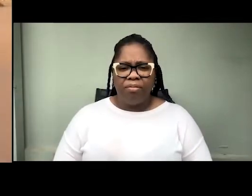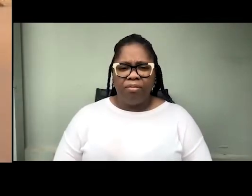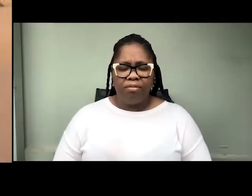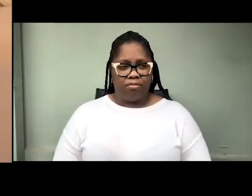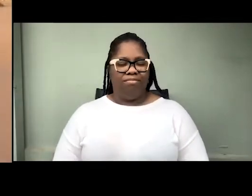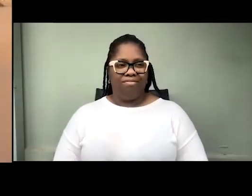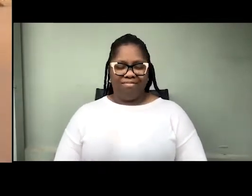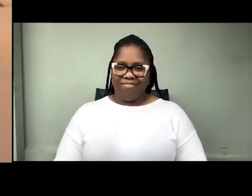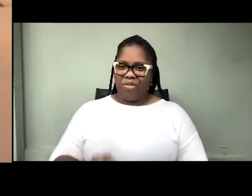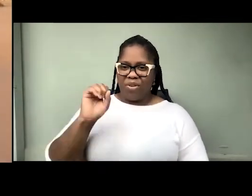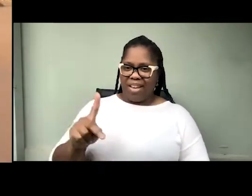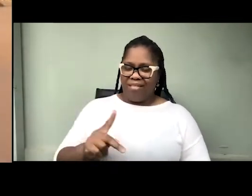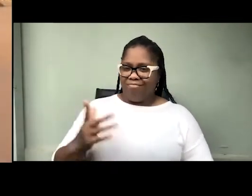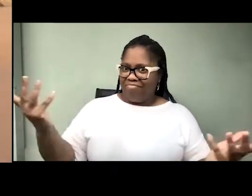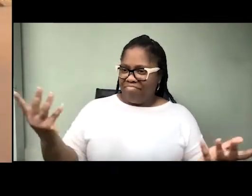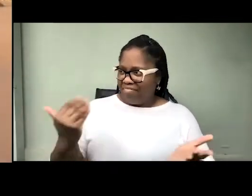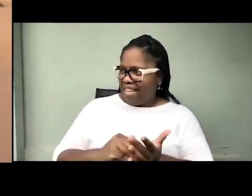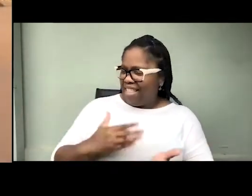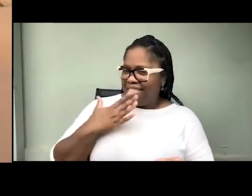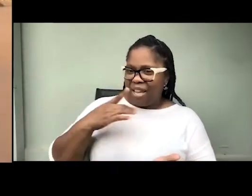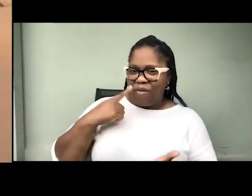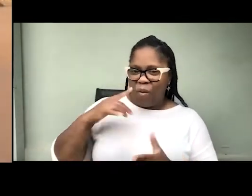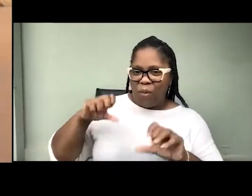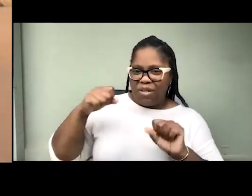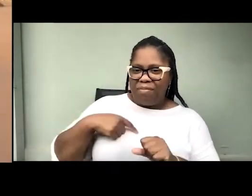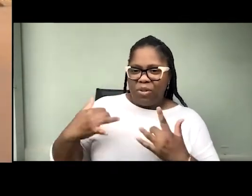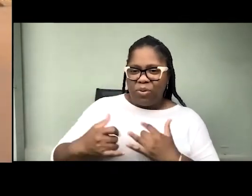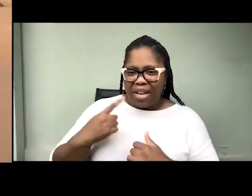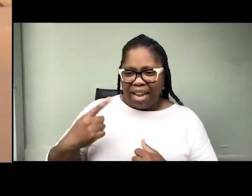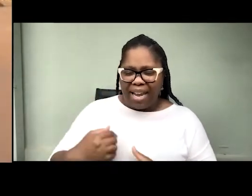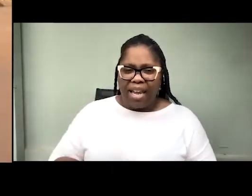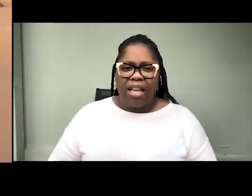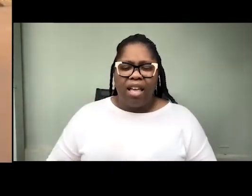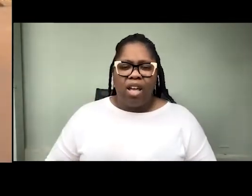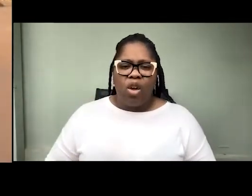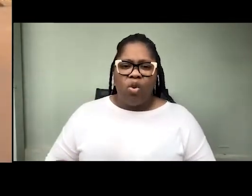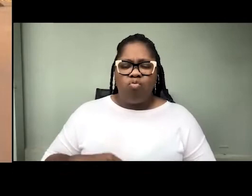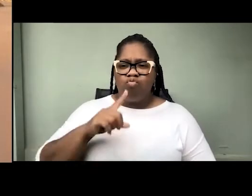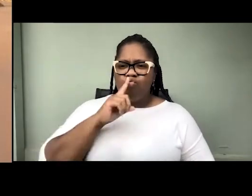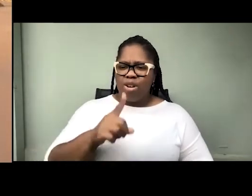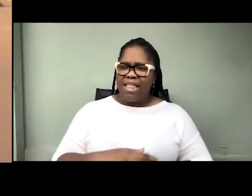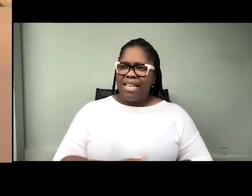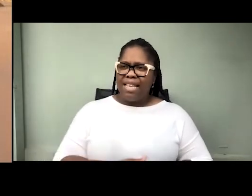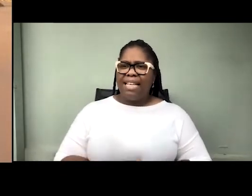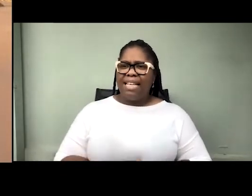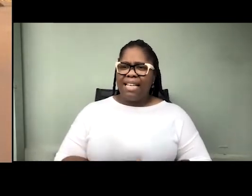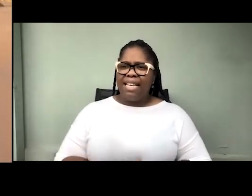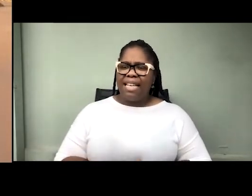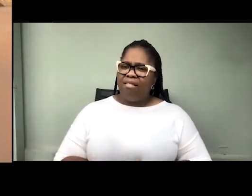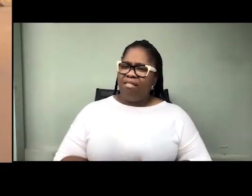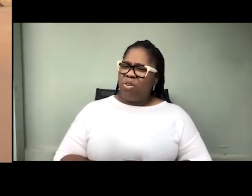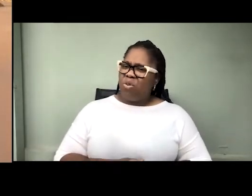Okay, well, and again, thank you so much for having me here today. Really, I think if you go ahead and